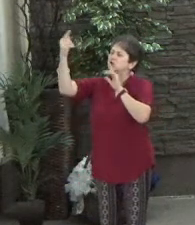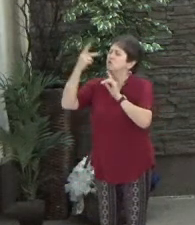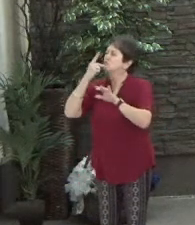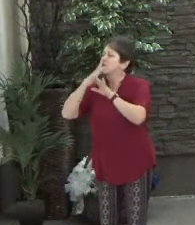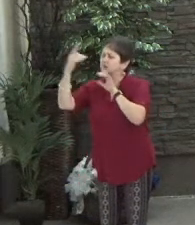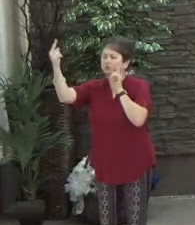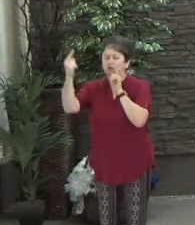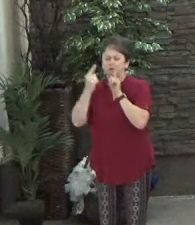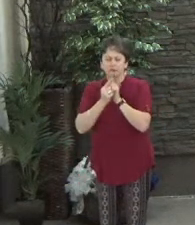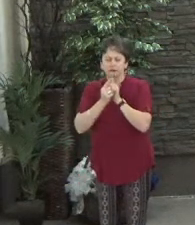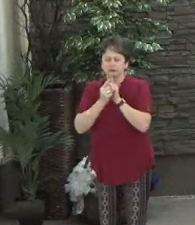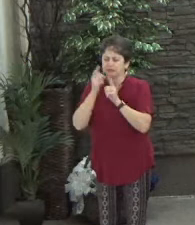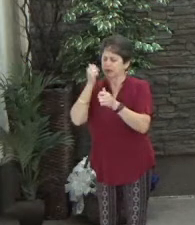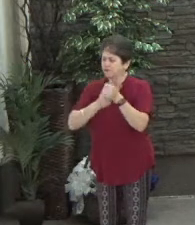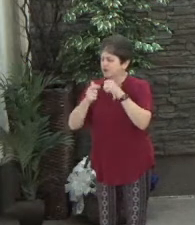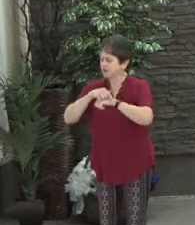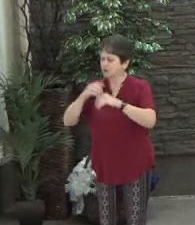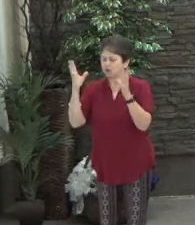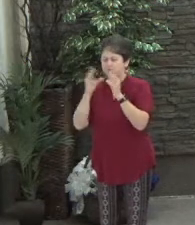time we gather in your name.